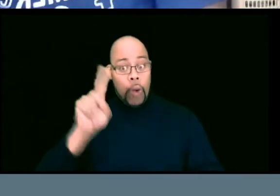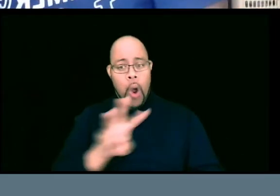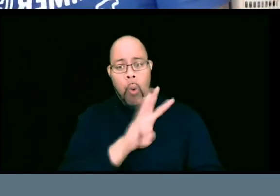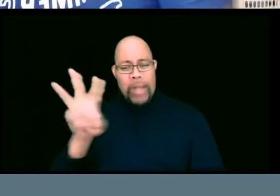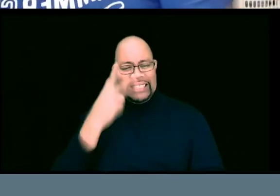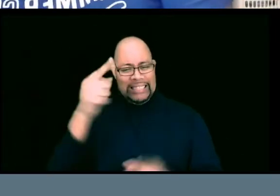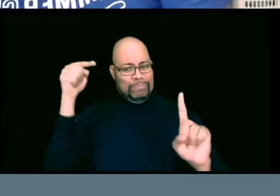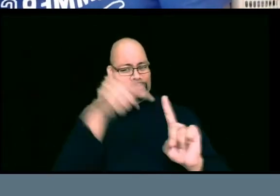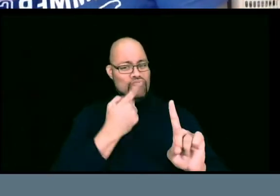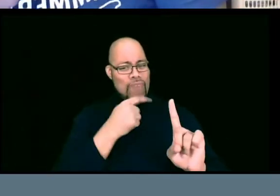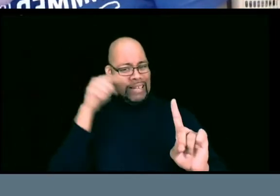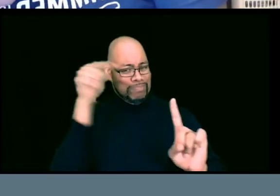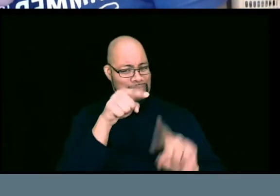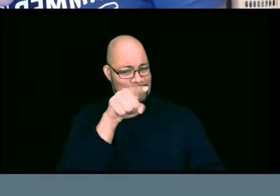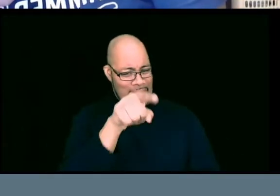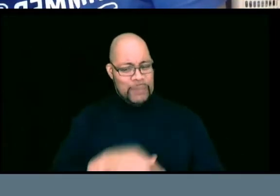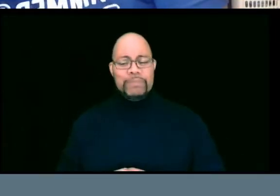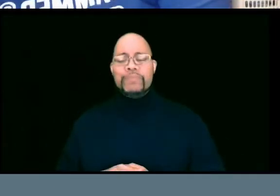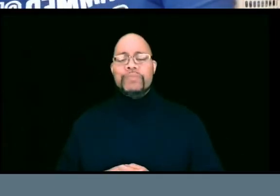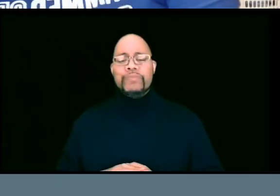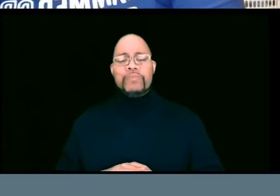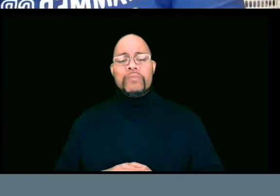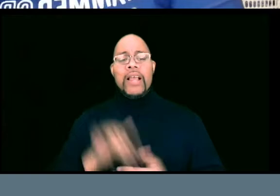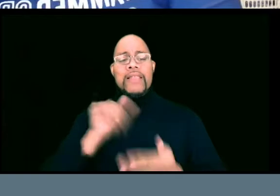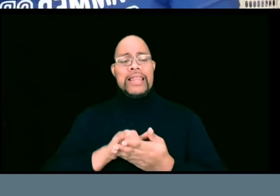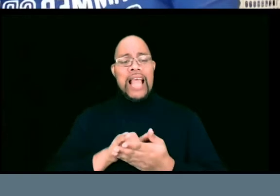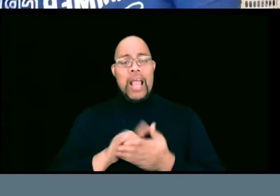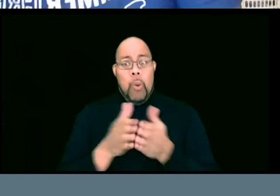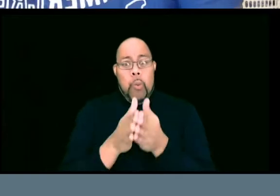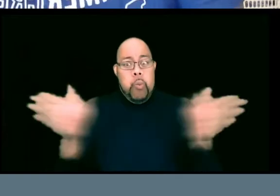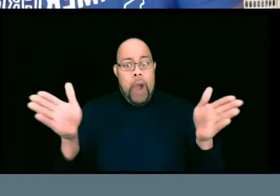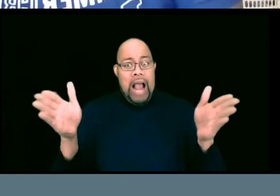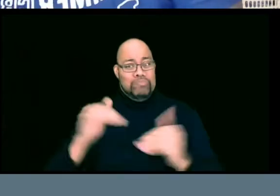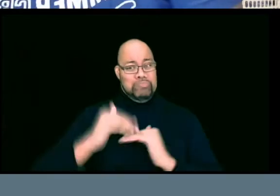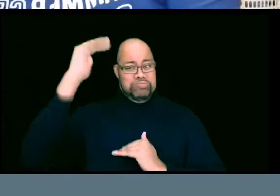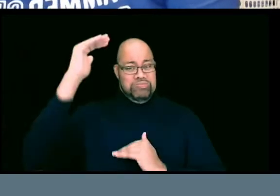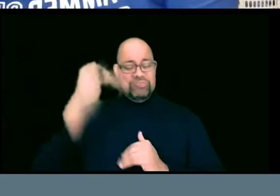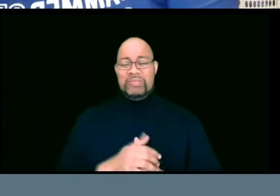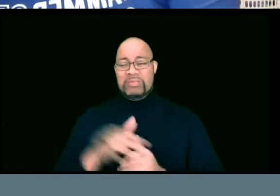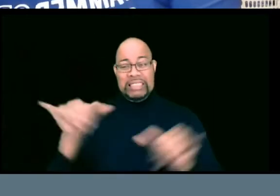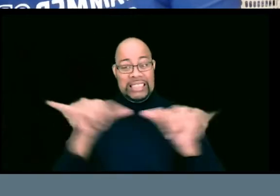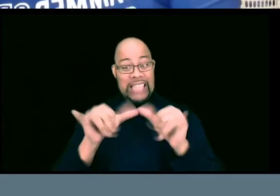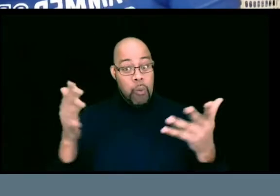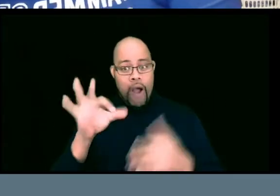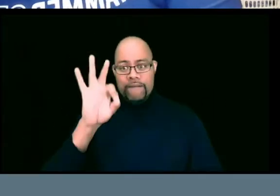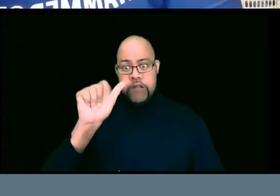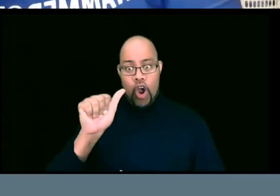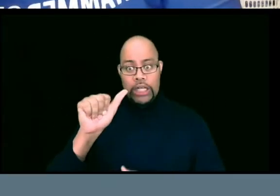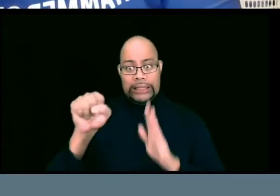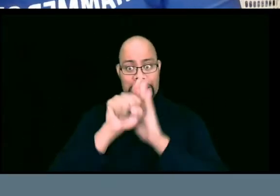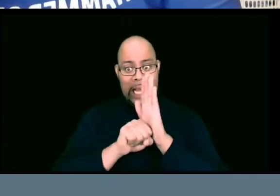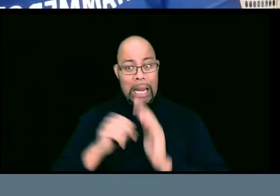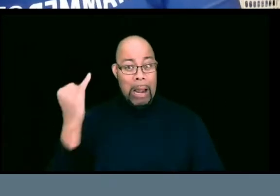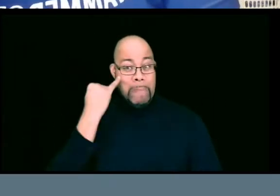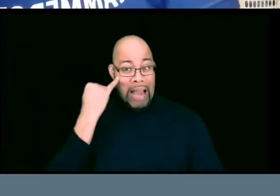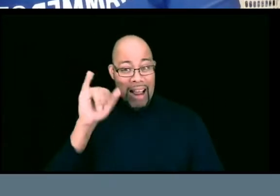It's located in West Antarctica, right down there. You can see it with the little red dot that's on our map. It is unusually wide and large. In fact, it's roughly the size